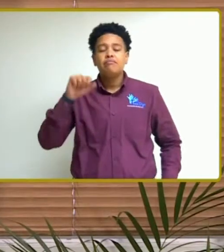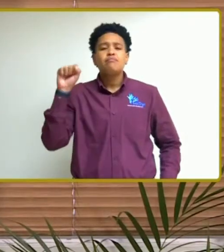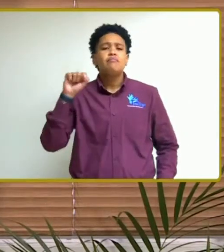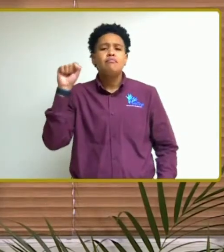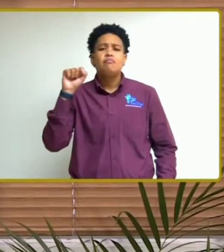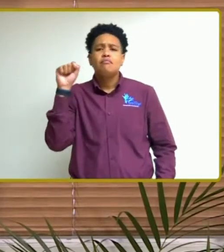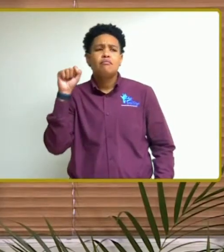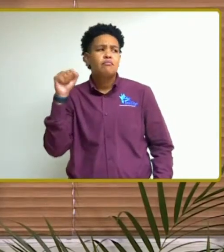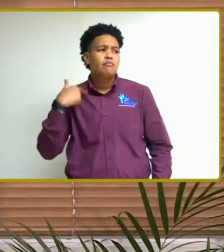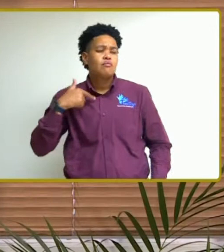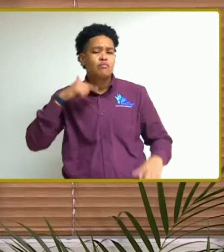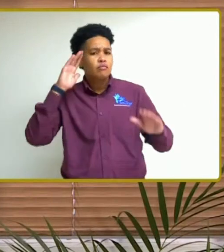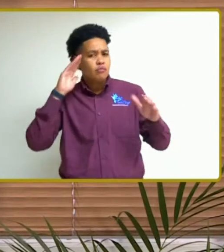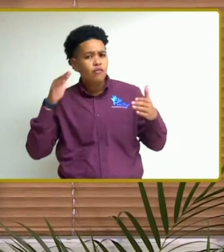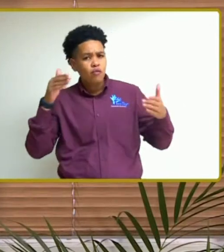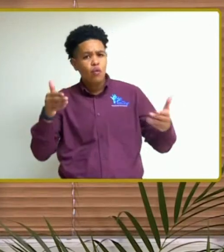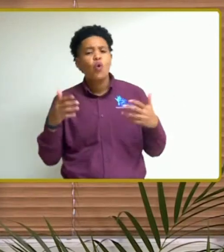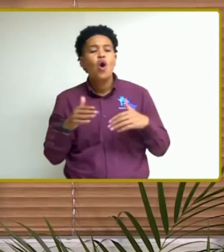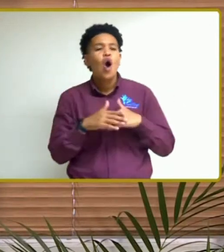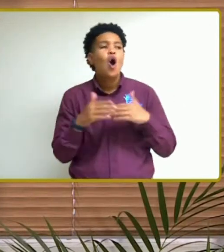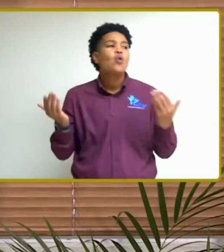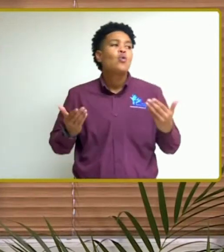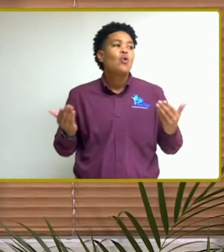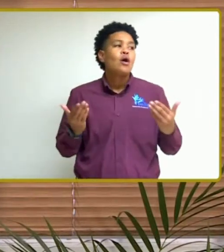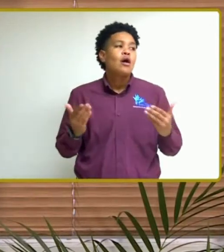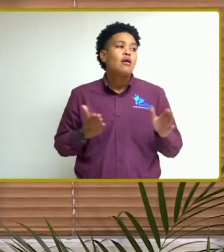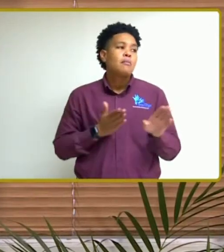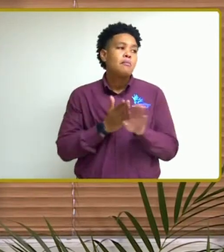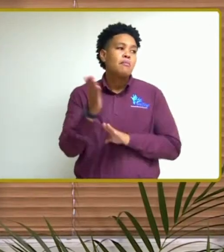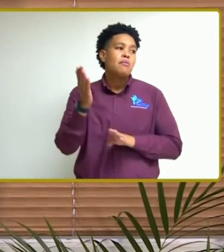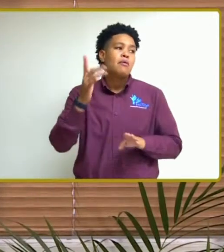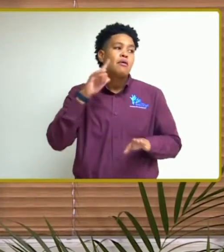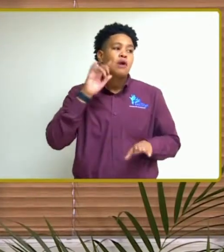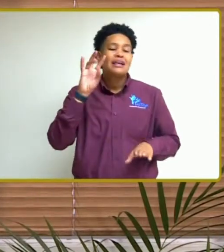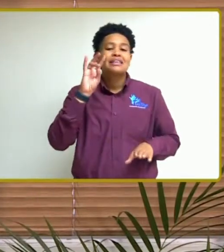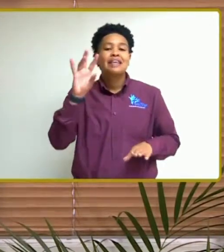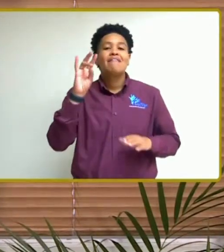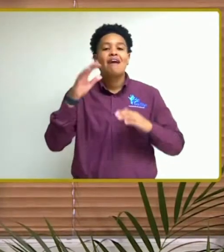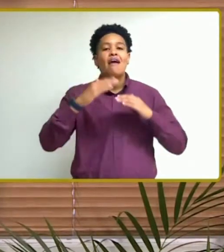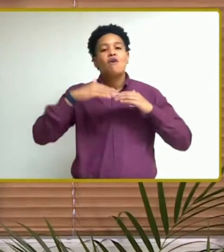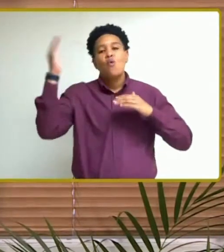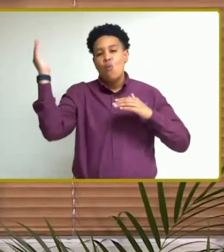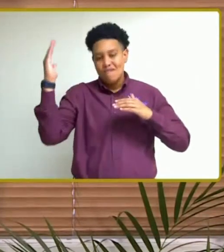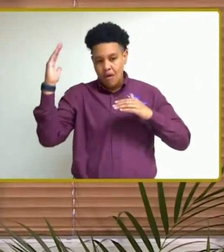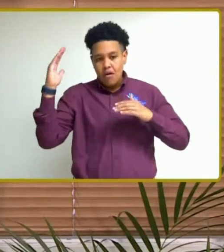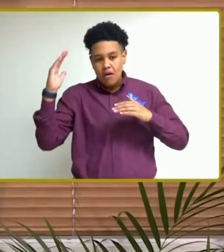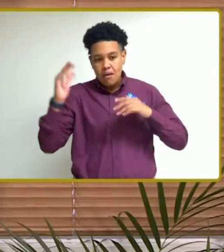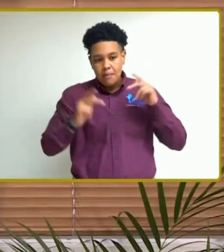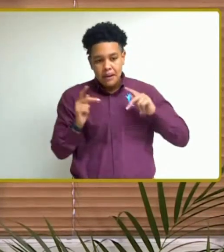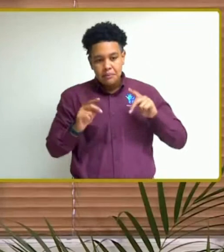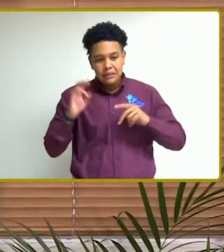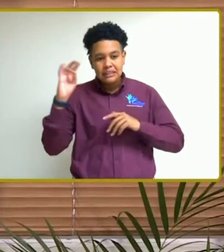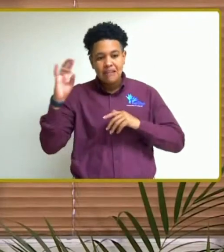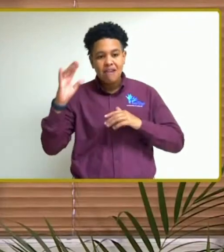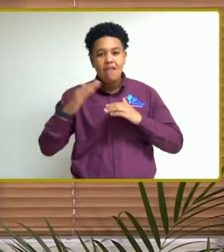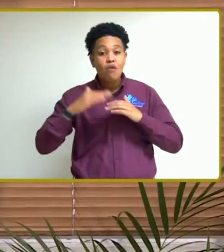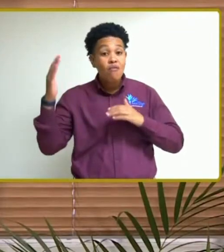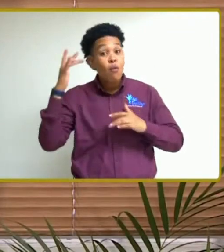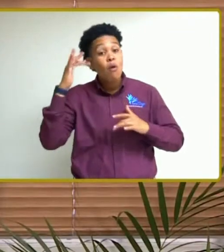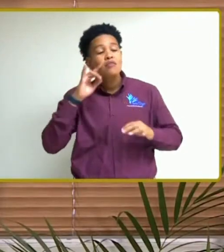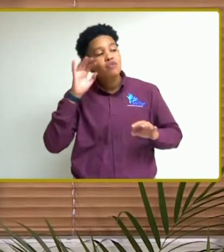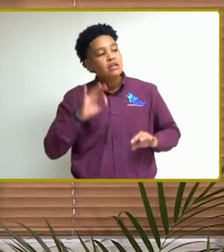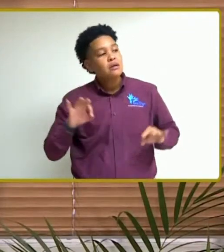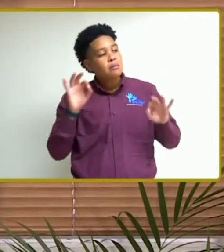Saturday, we're of course focused primarily on the 75 years and over. And it's